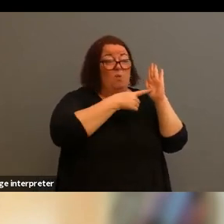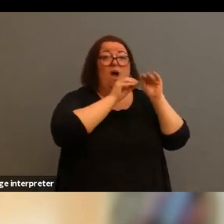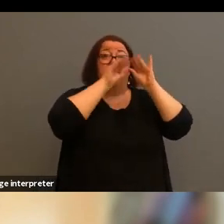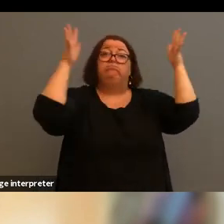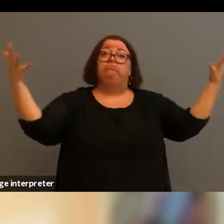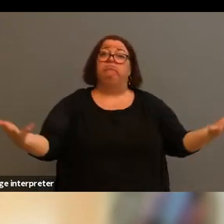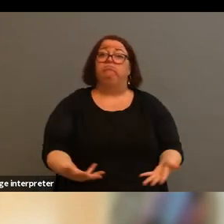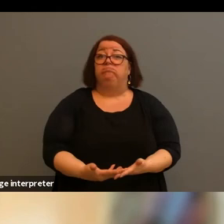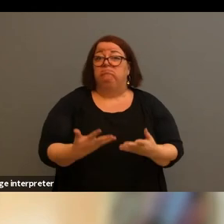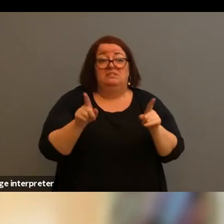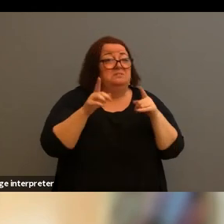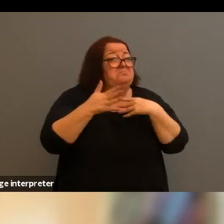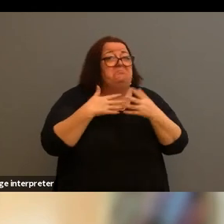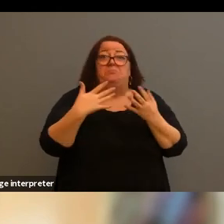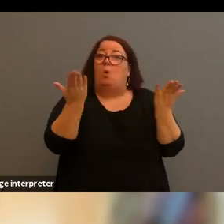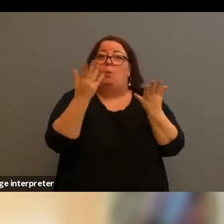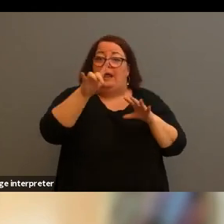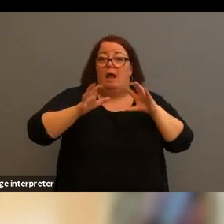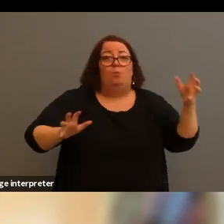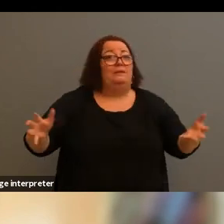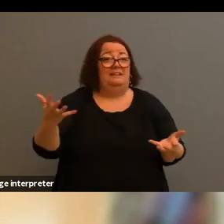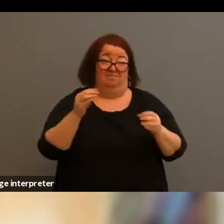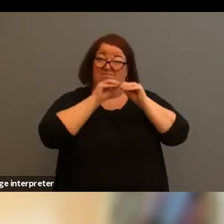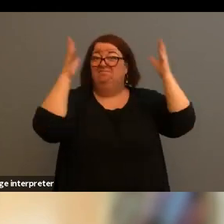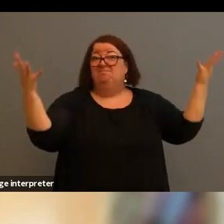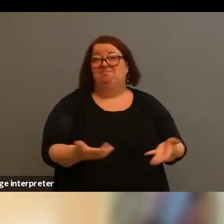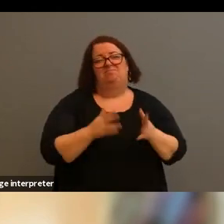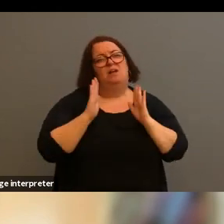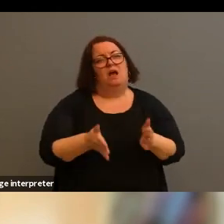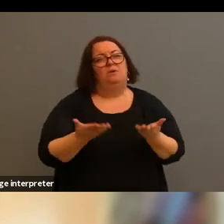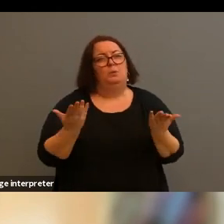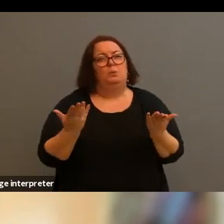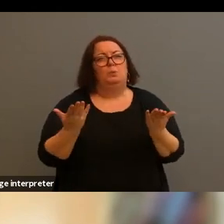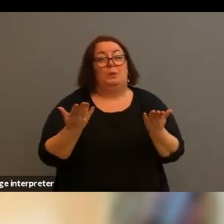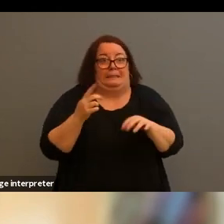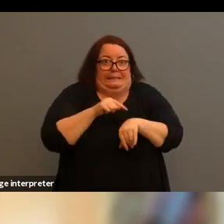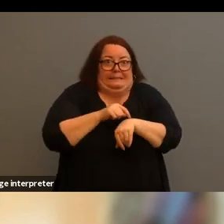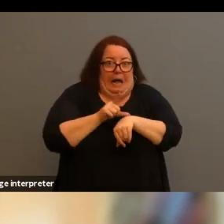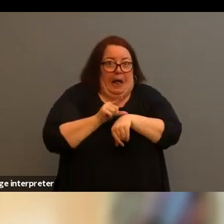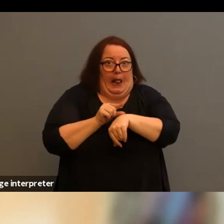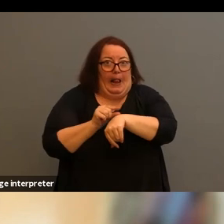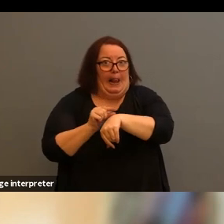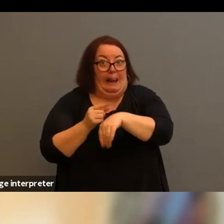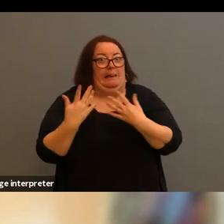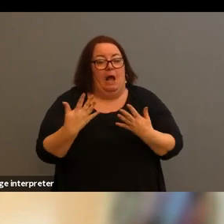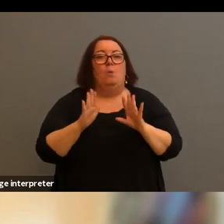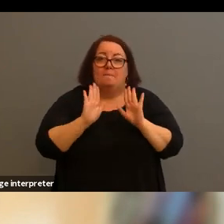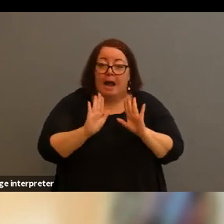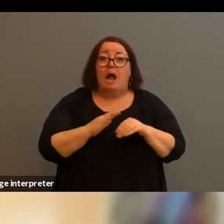We have very few minutes now. There have been some questions already on actually on the same